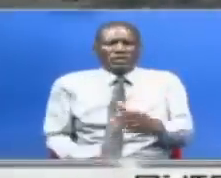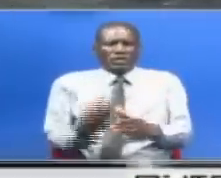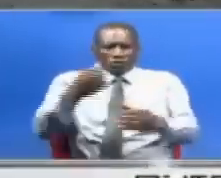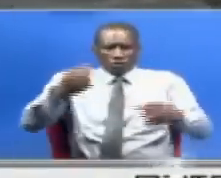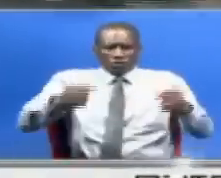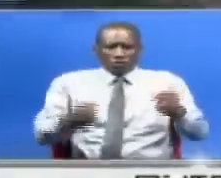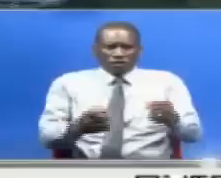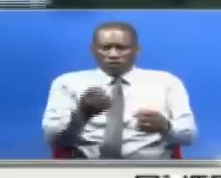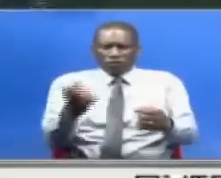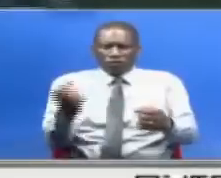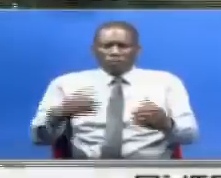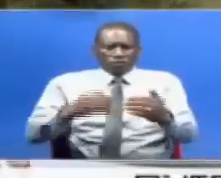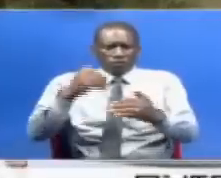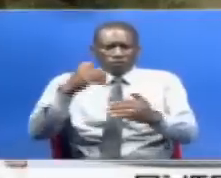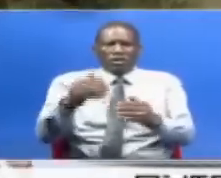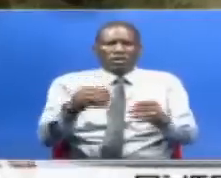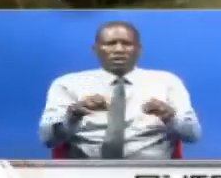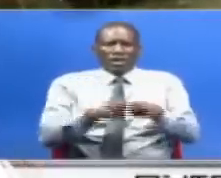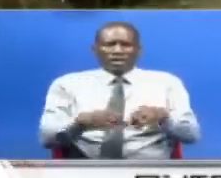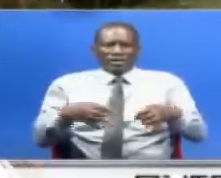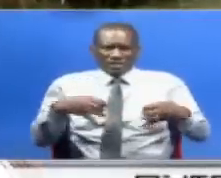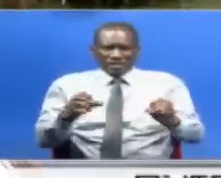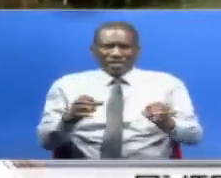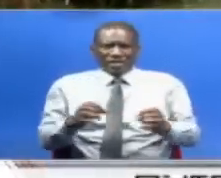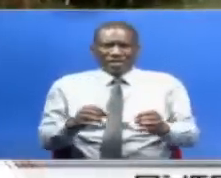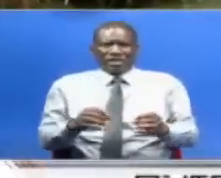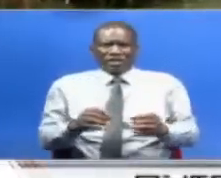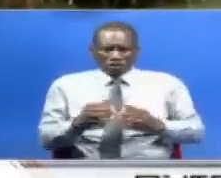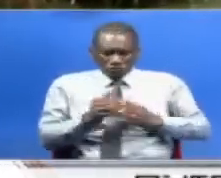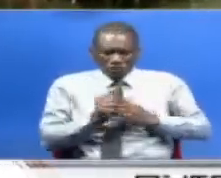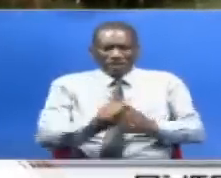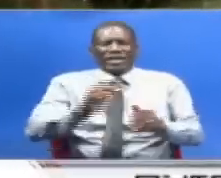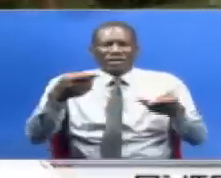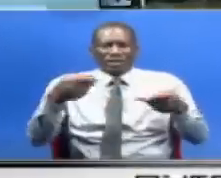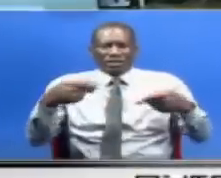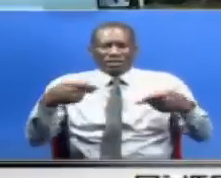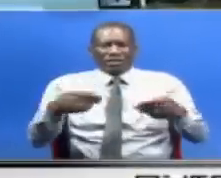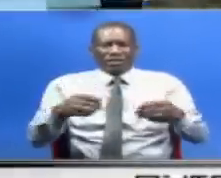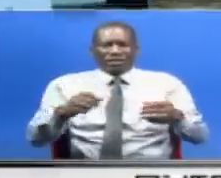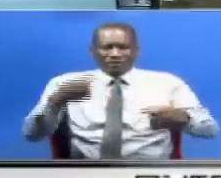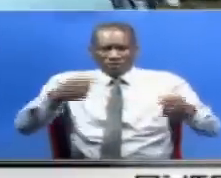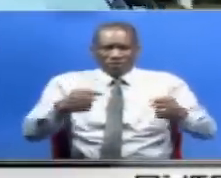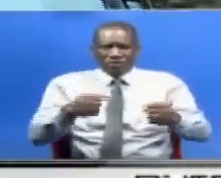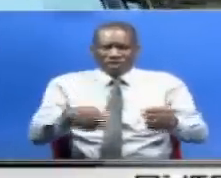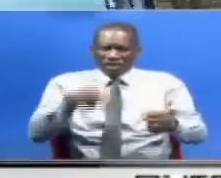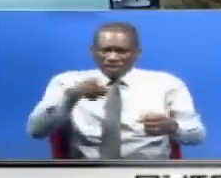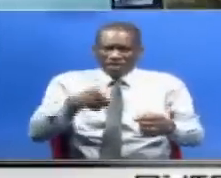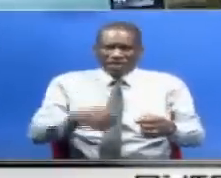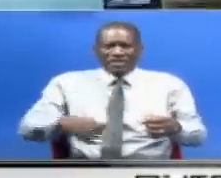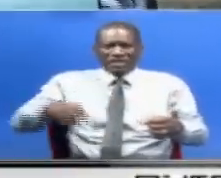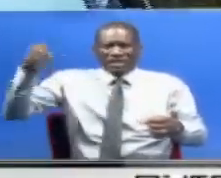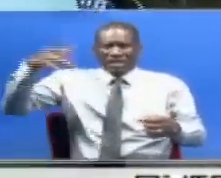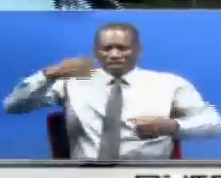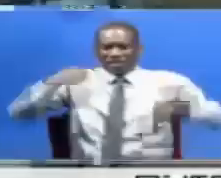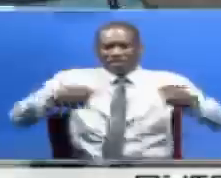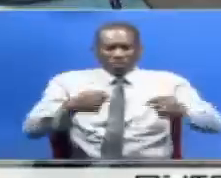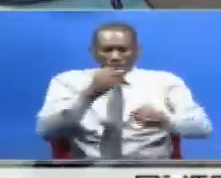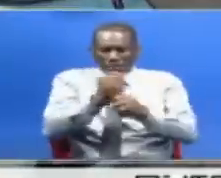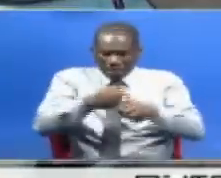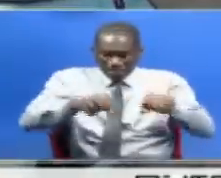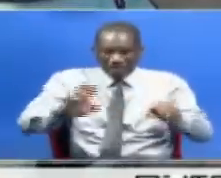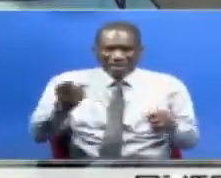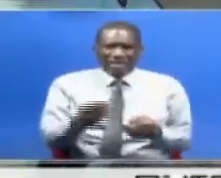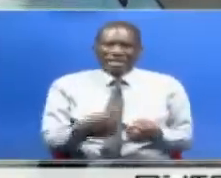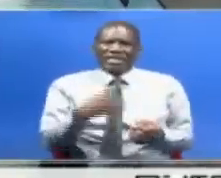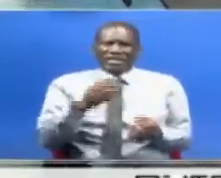few months as she seeks to fly Kenya's flag high with this made-in-Kenya electric vehicle. They say